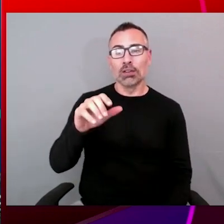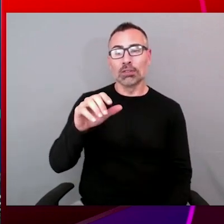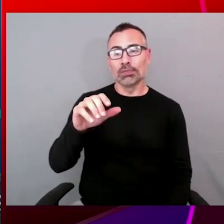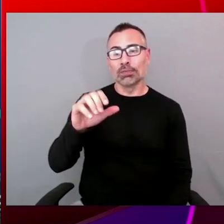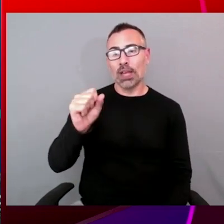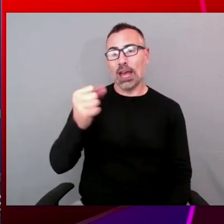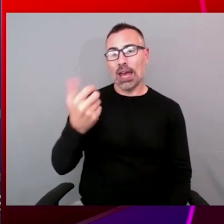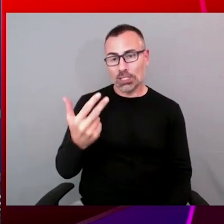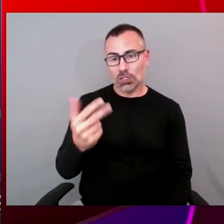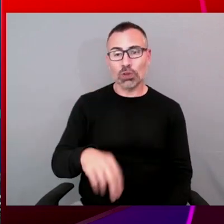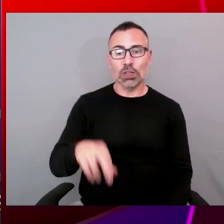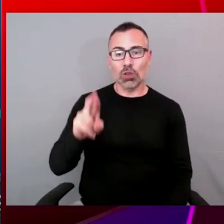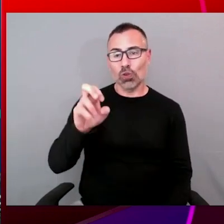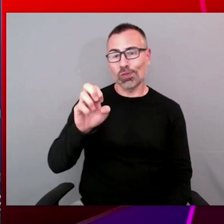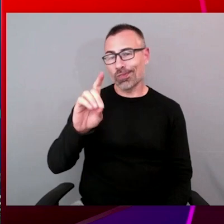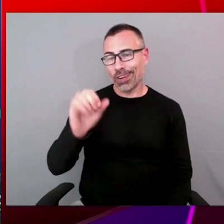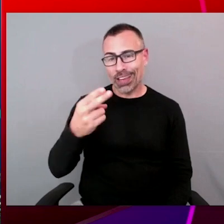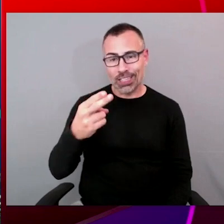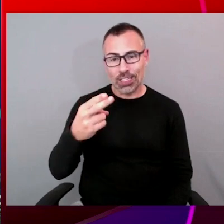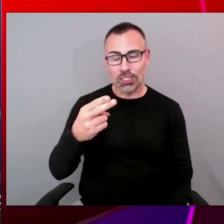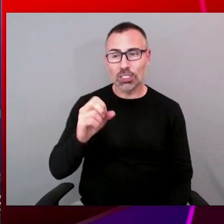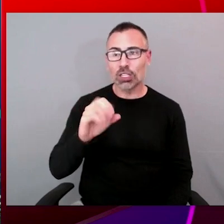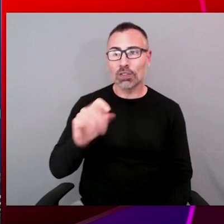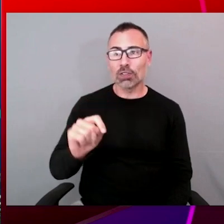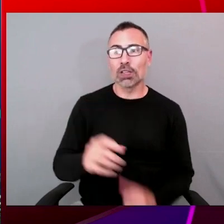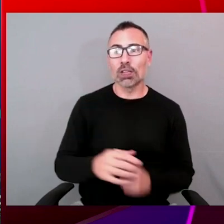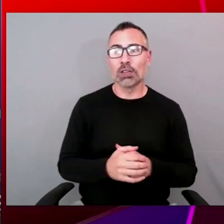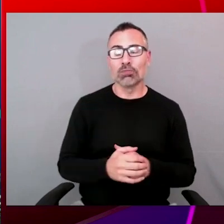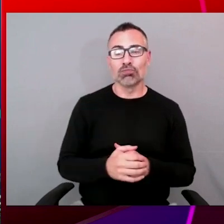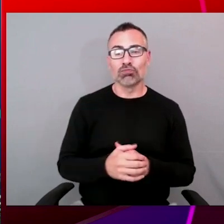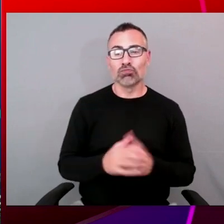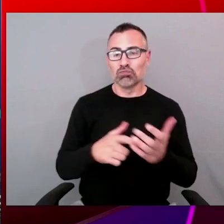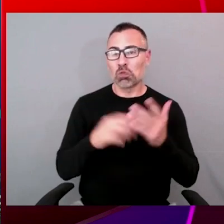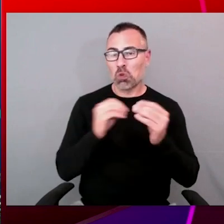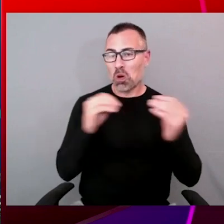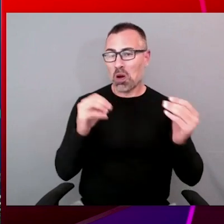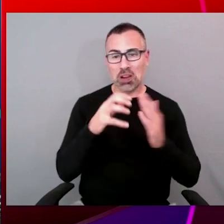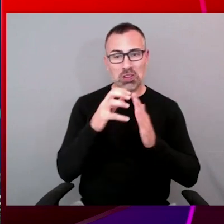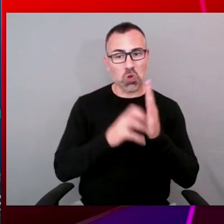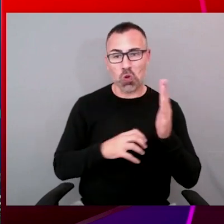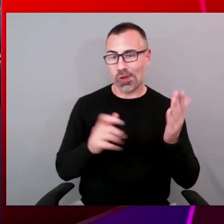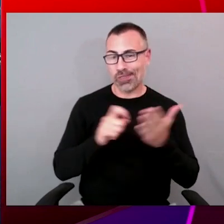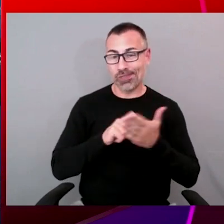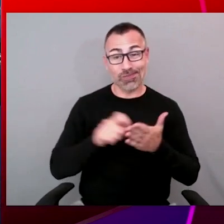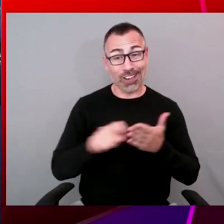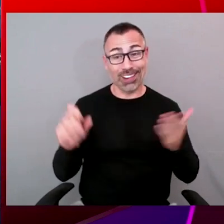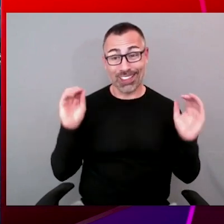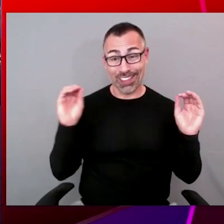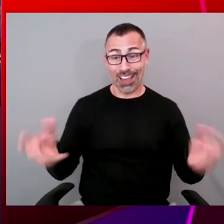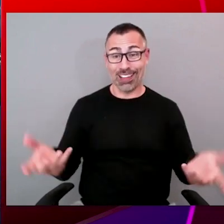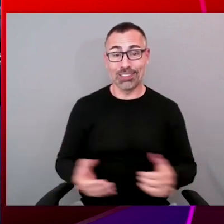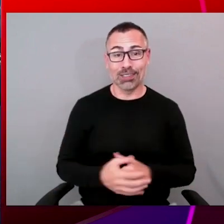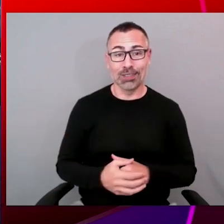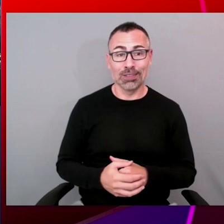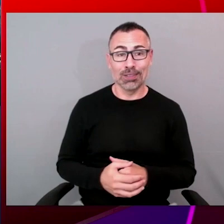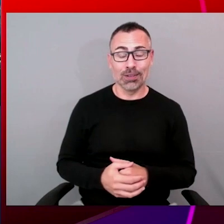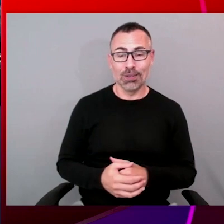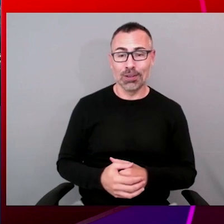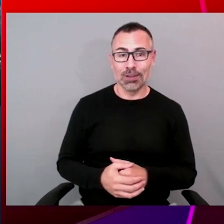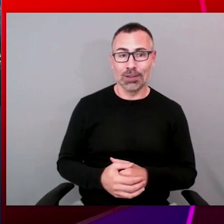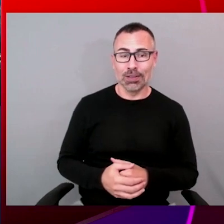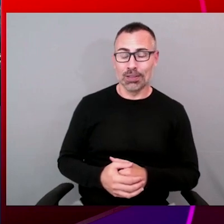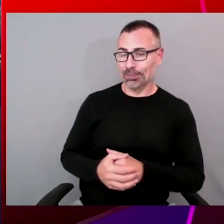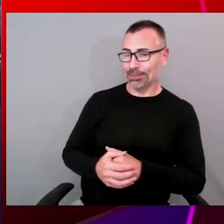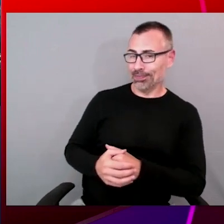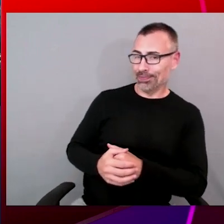Done with no code, basically, without writing a single line of code, essentially. Nice. So, I understand